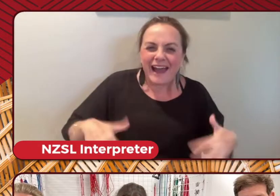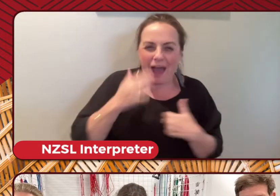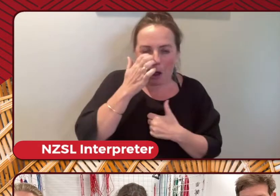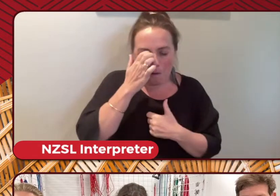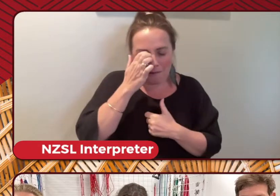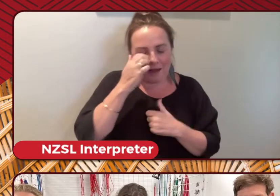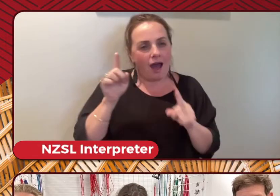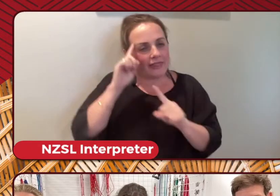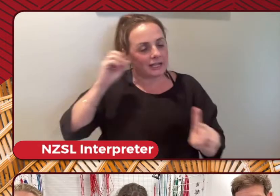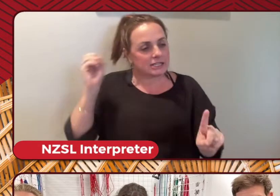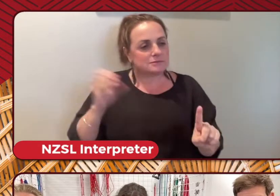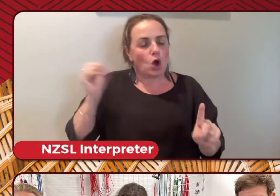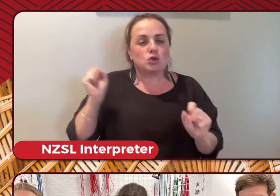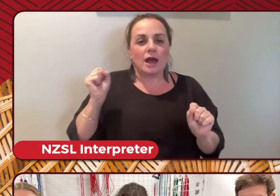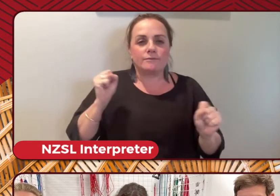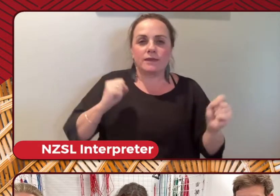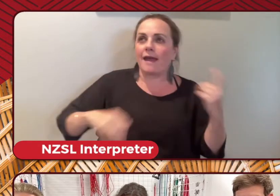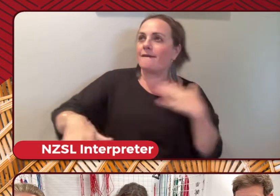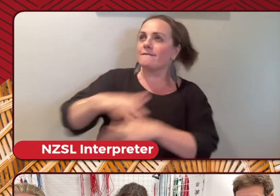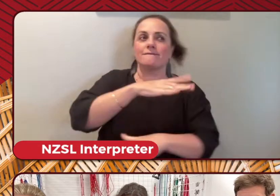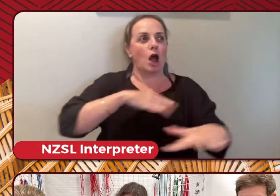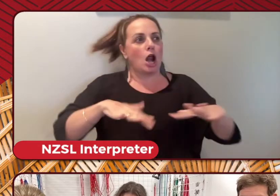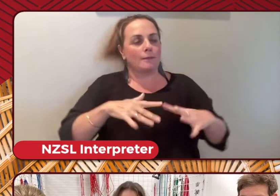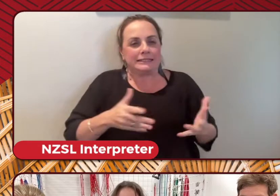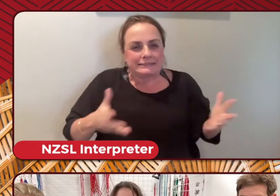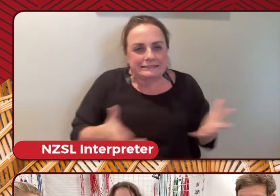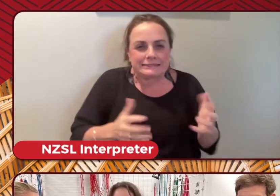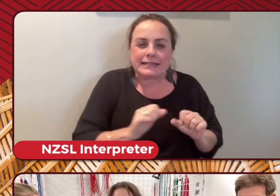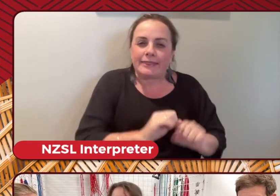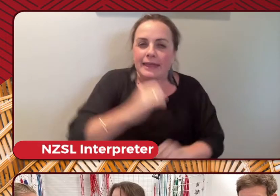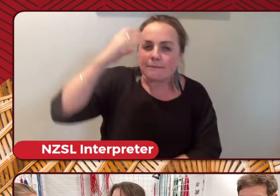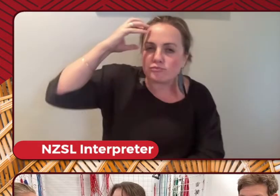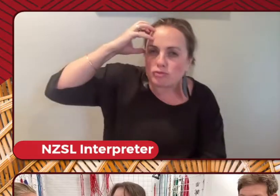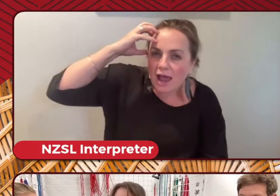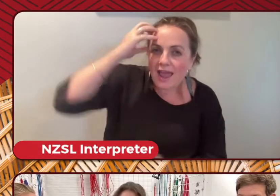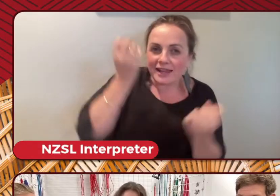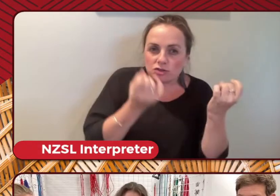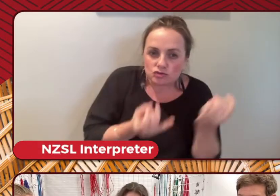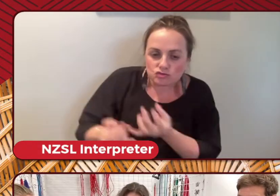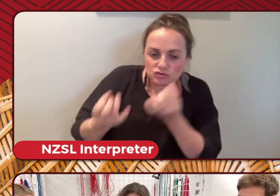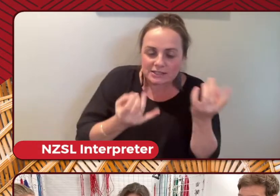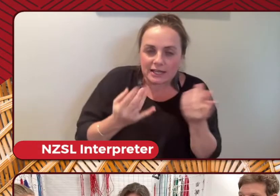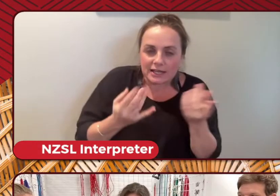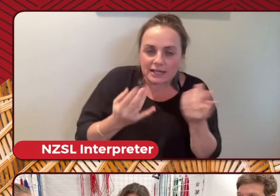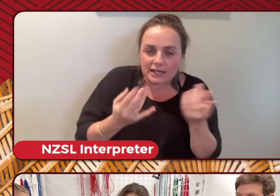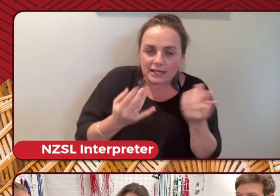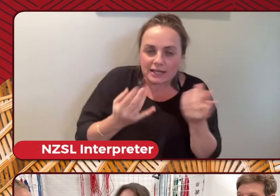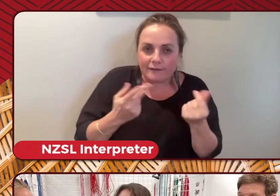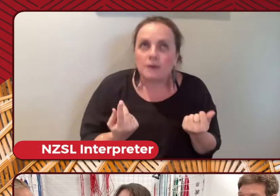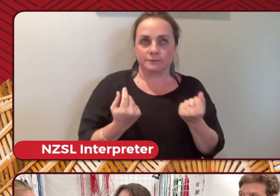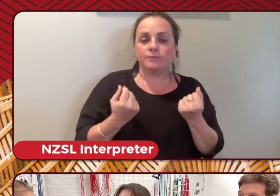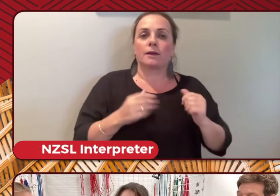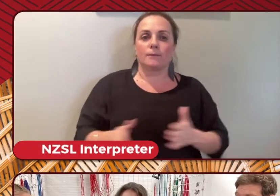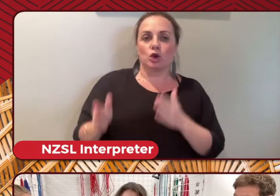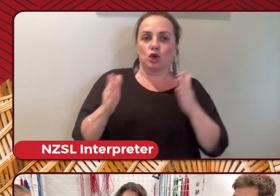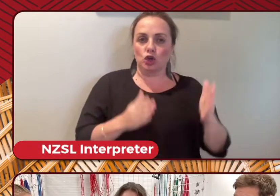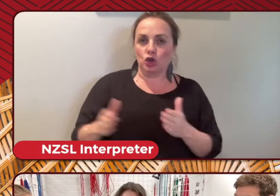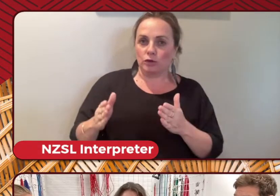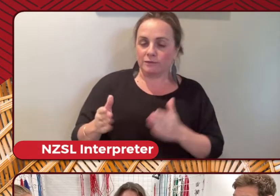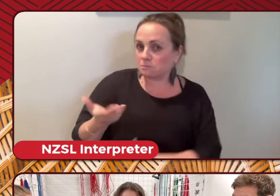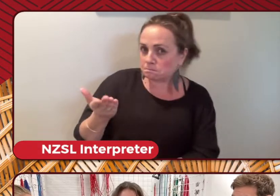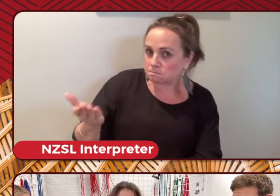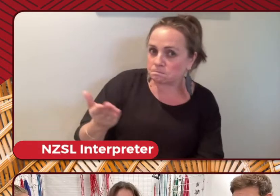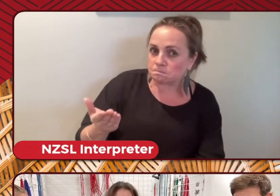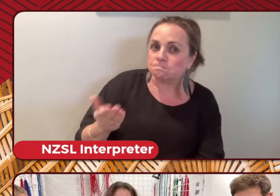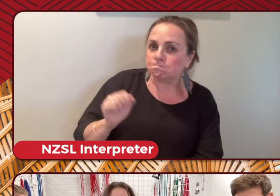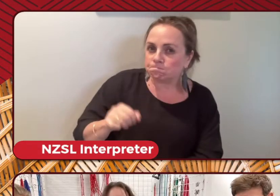the environment and getting their brains ready and up for movement. If either of you have anything.